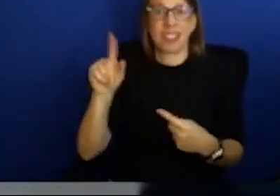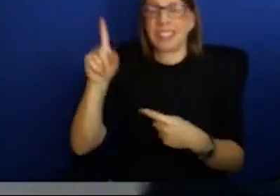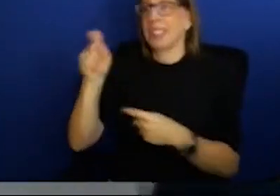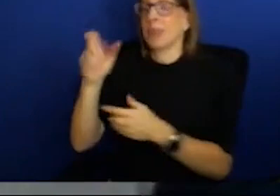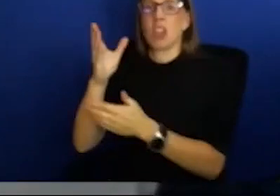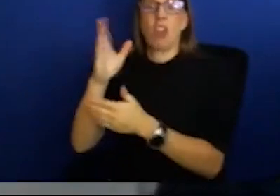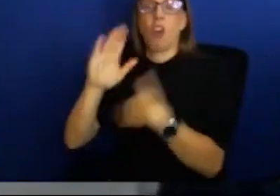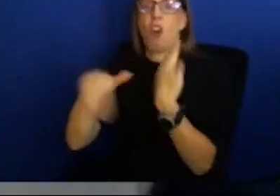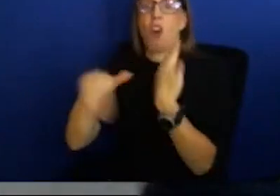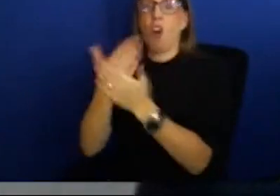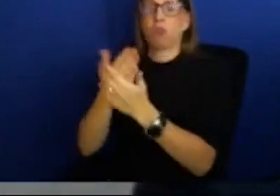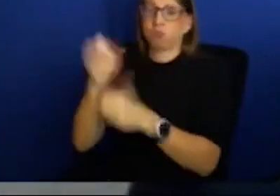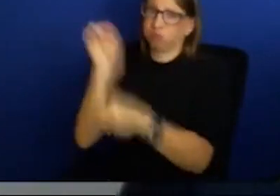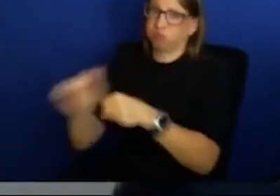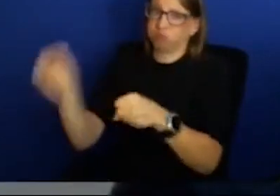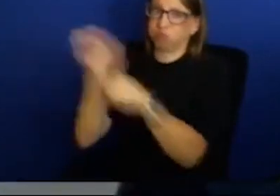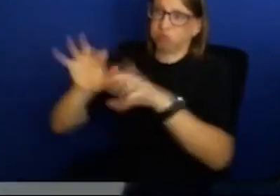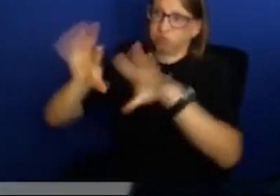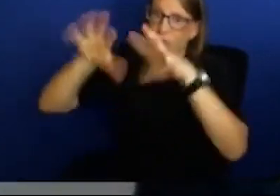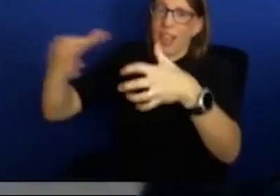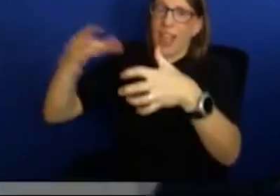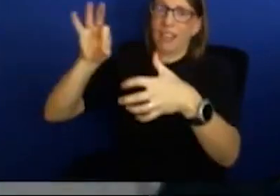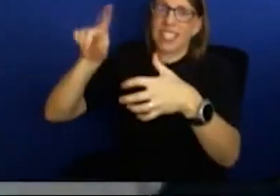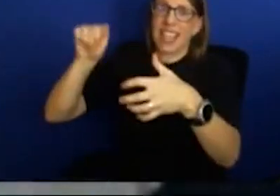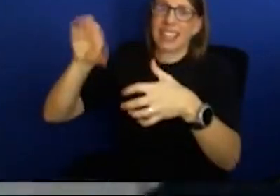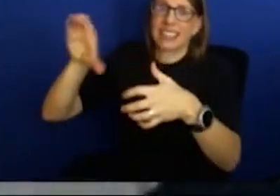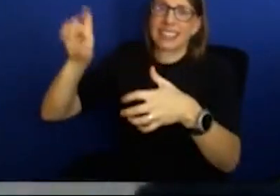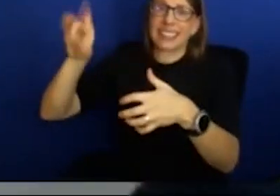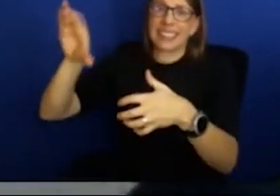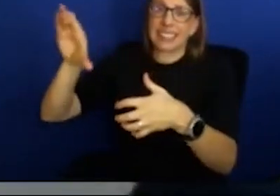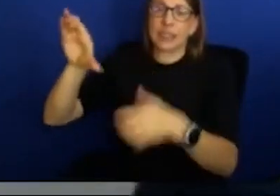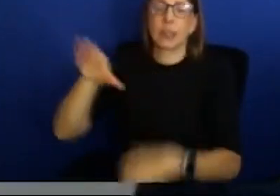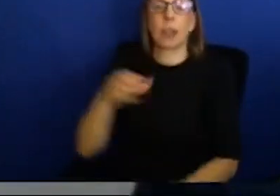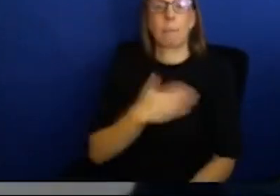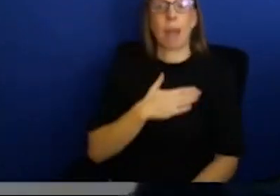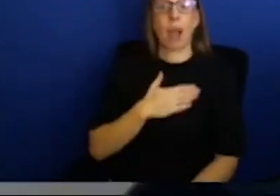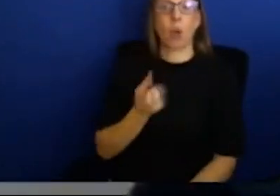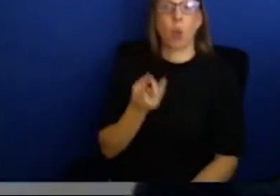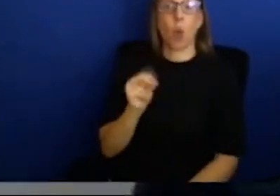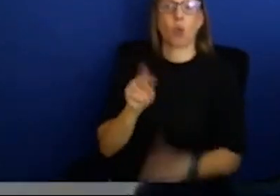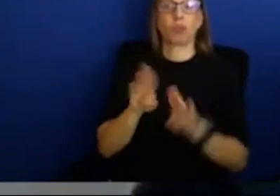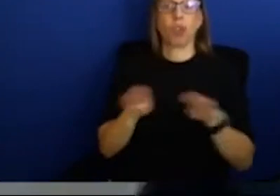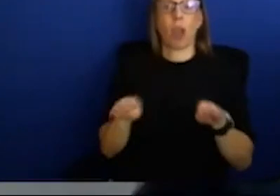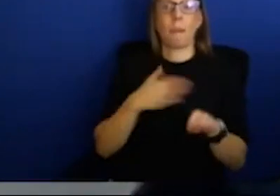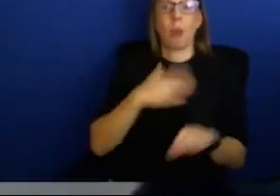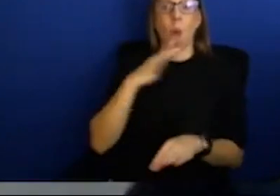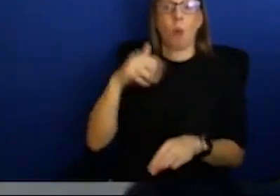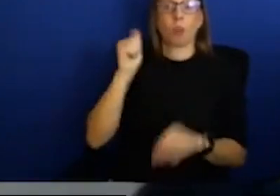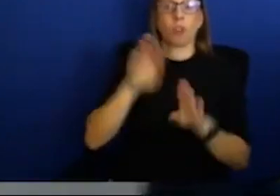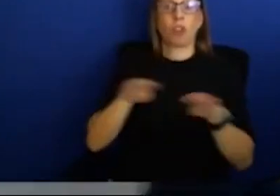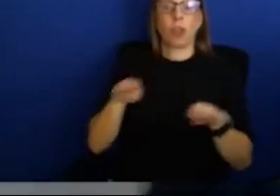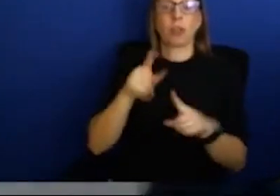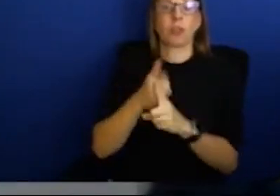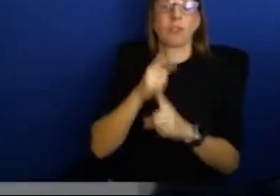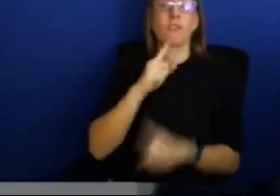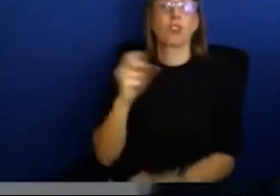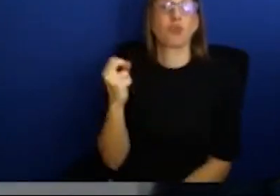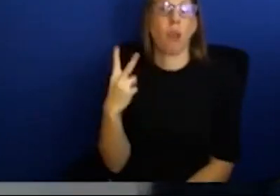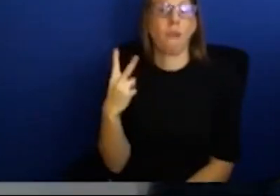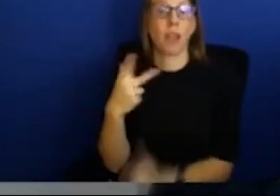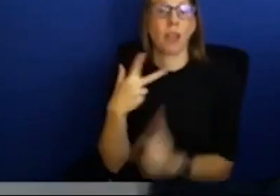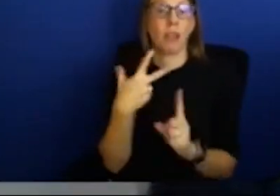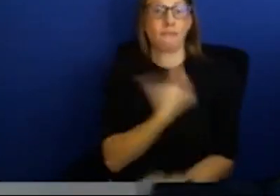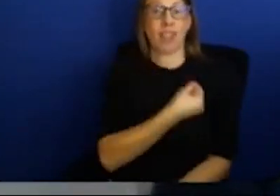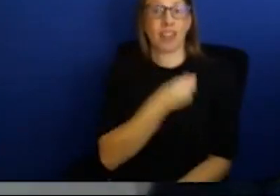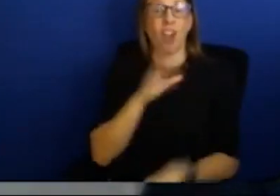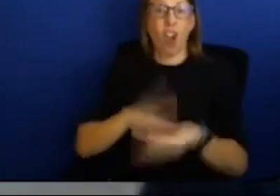deck effort at the FDA and the CDC. What I will say for my own child, my older child is 12, and we vaccinated him on